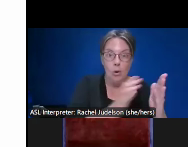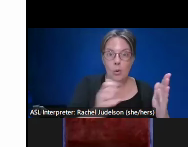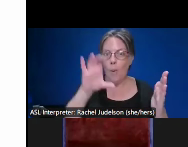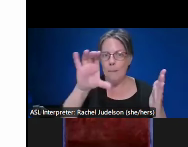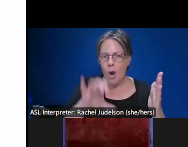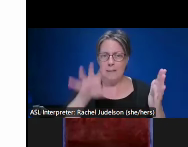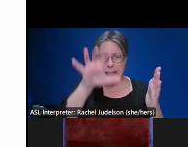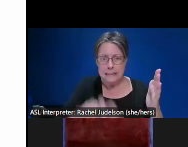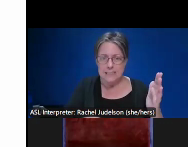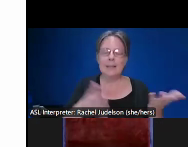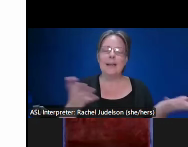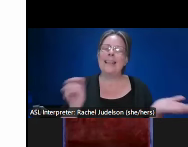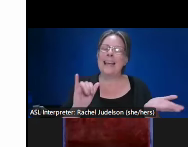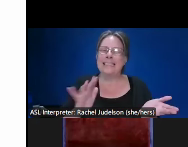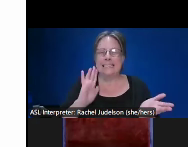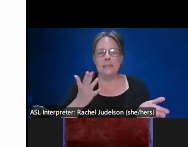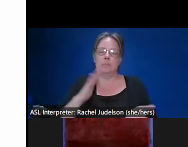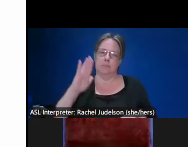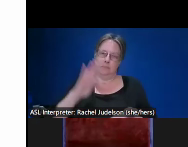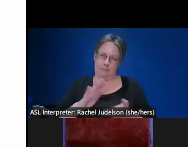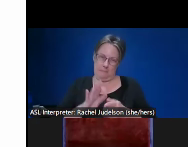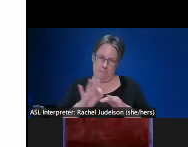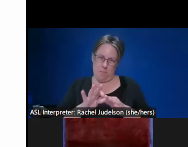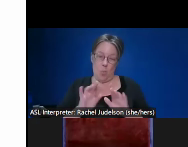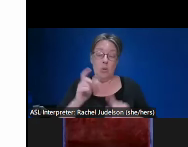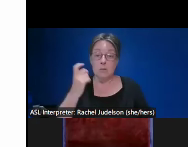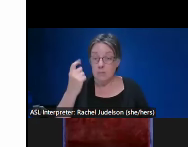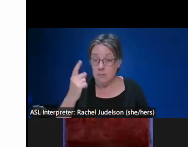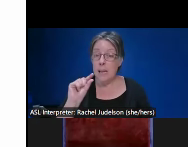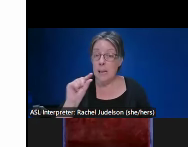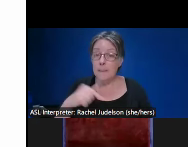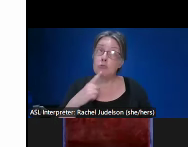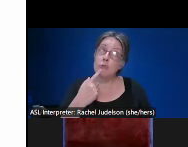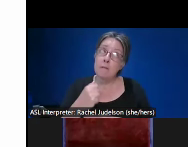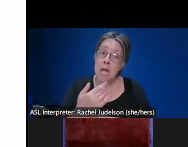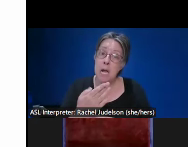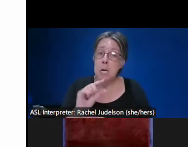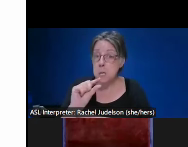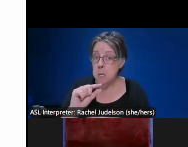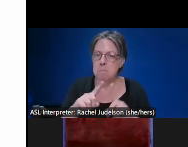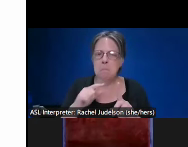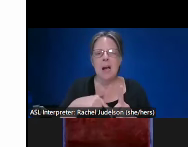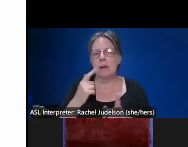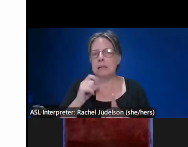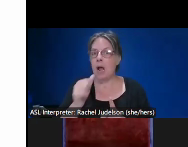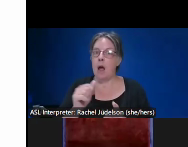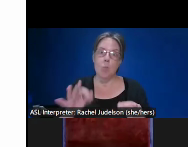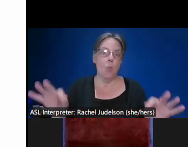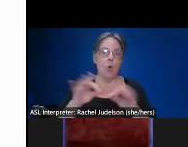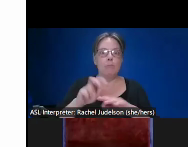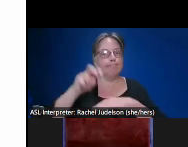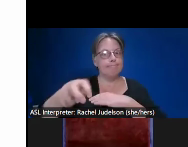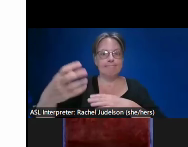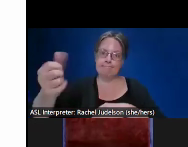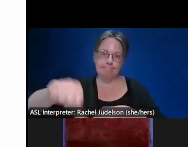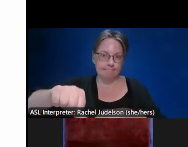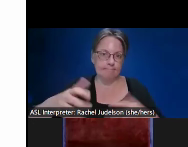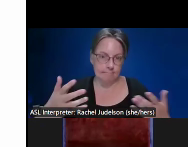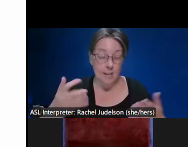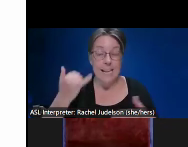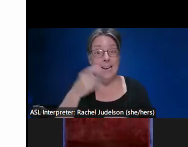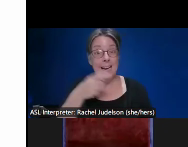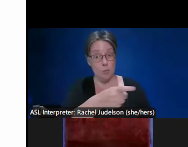that seems less important to me, even though it's a little bit of a red flag, but it seems less important to me. And if you have concerns about that,